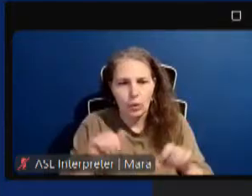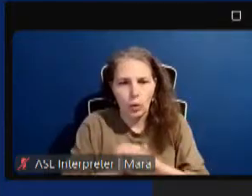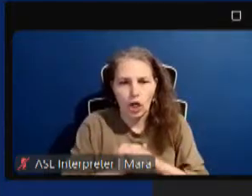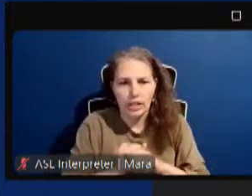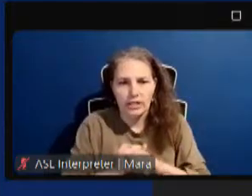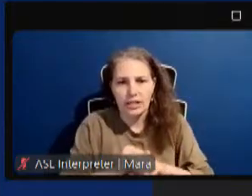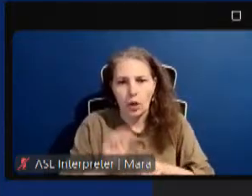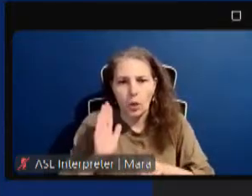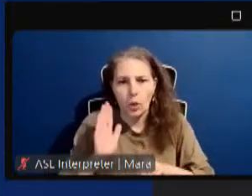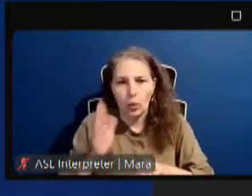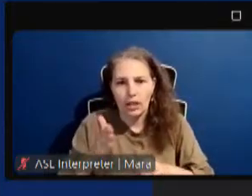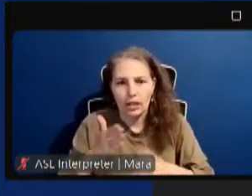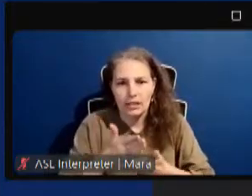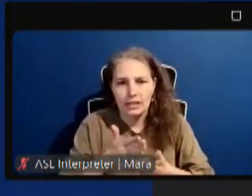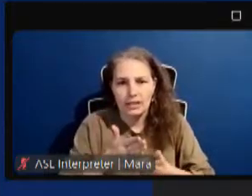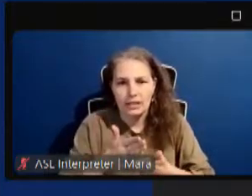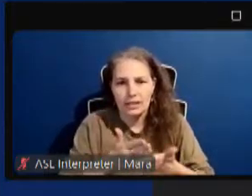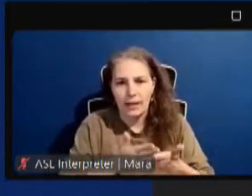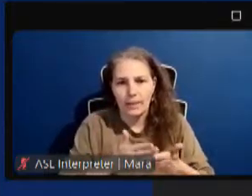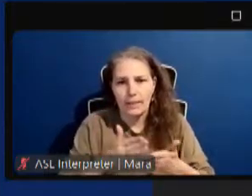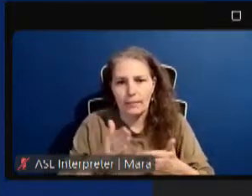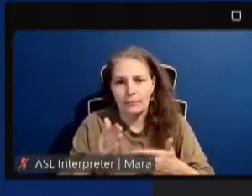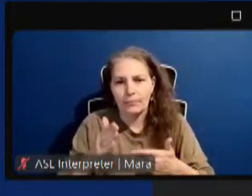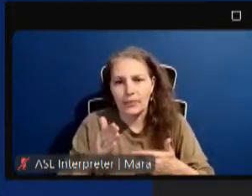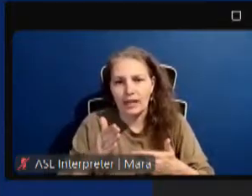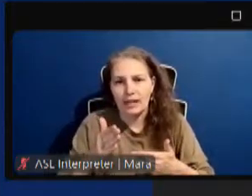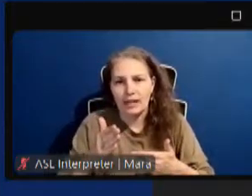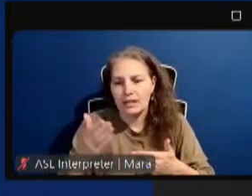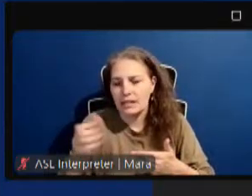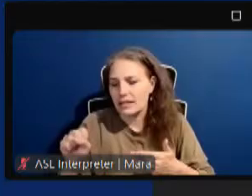stumps be removed after trees are cut down?